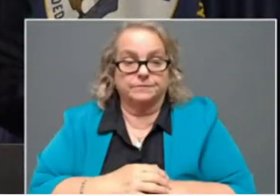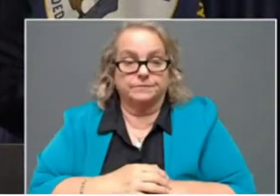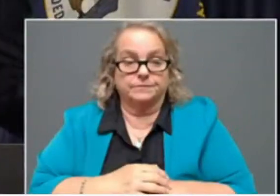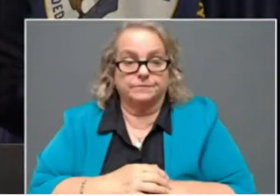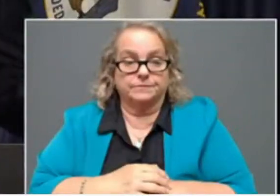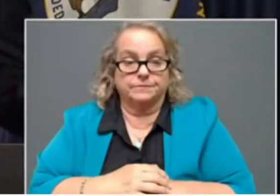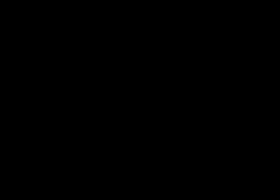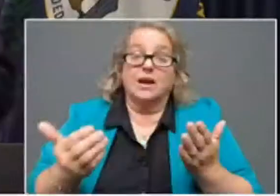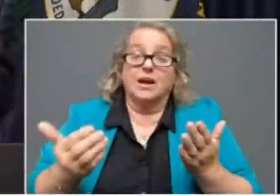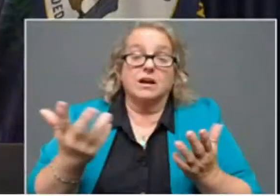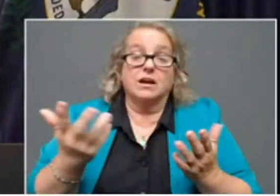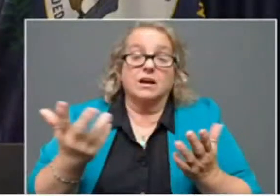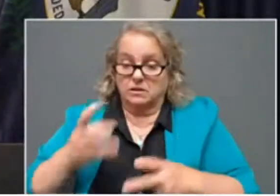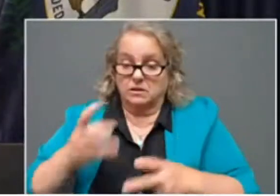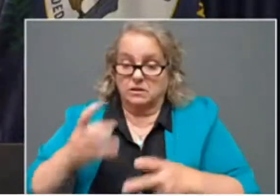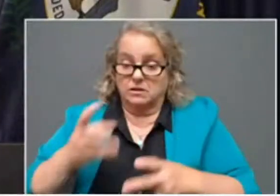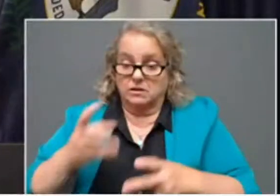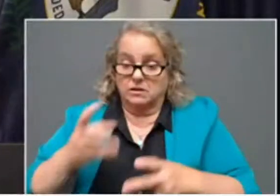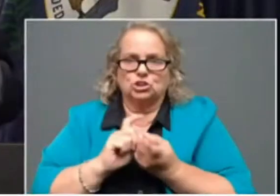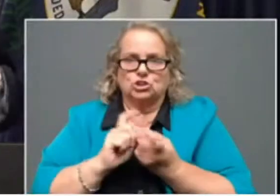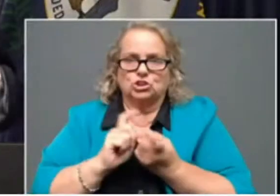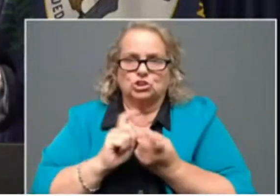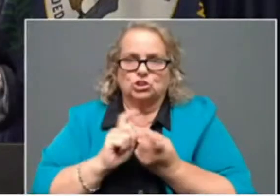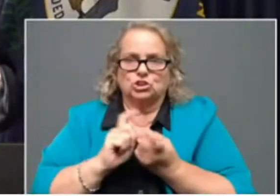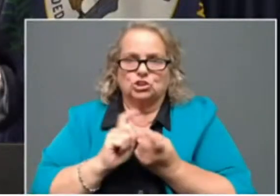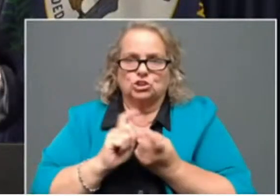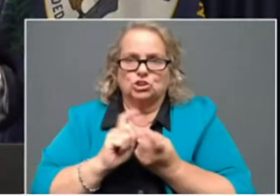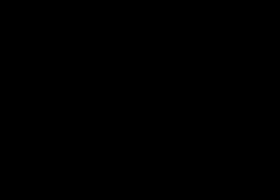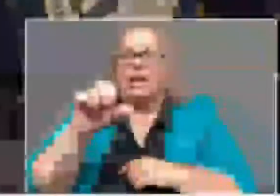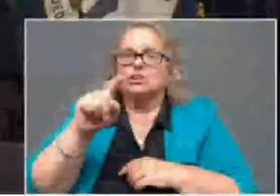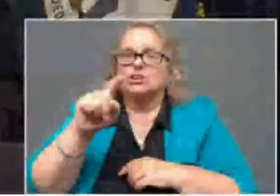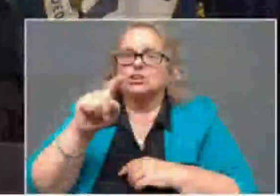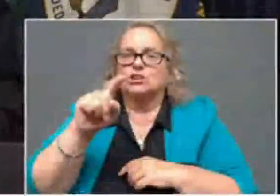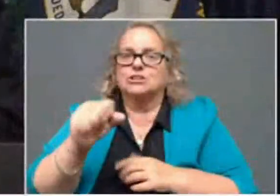changed. Now we're seeing clusters again. The change